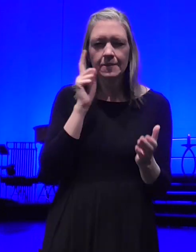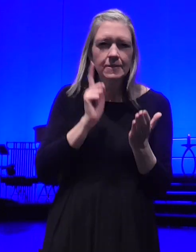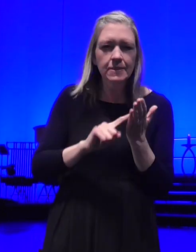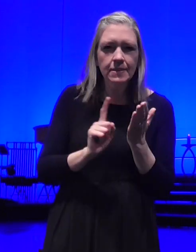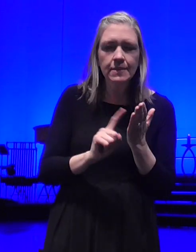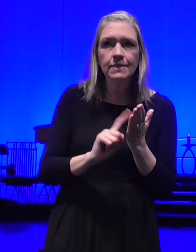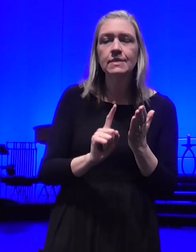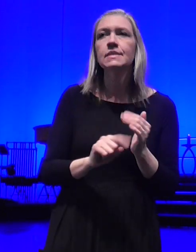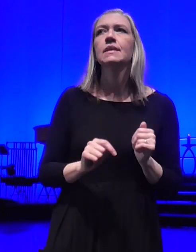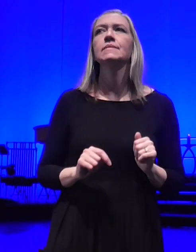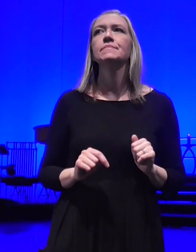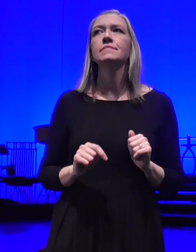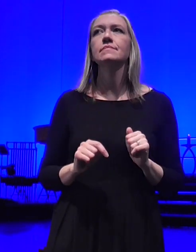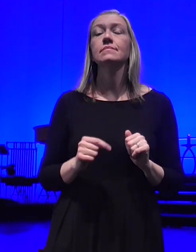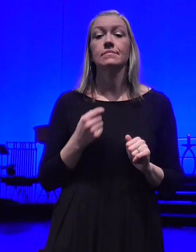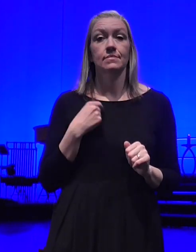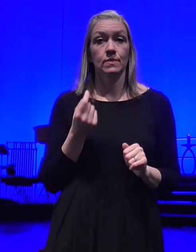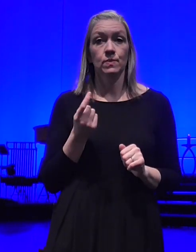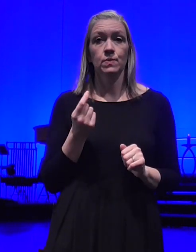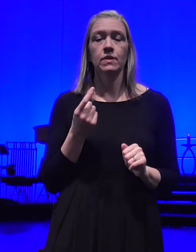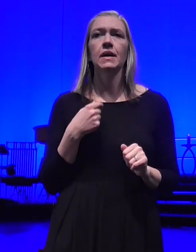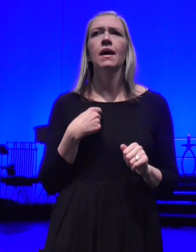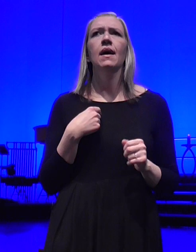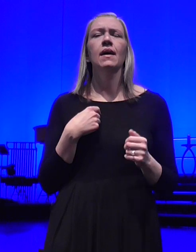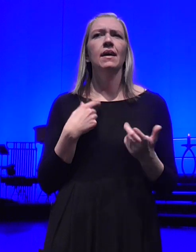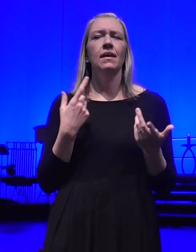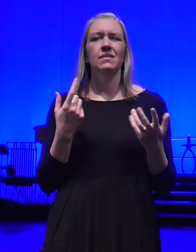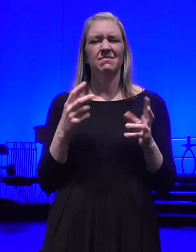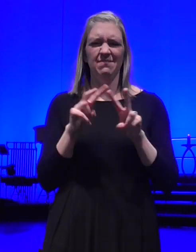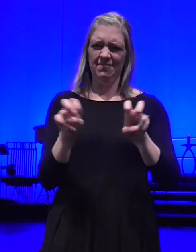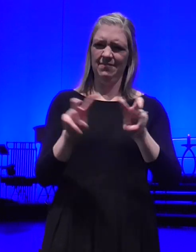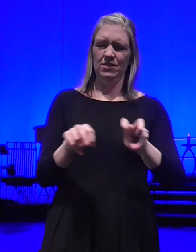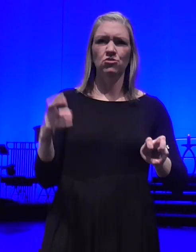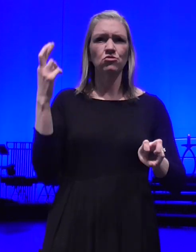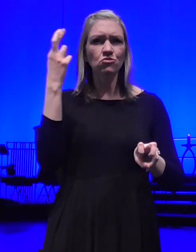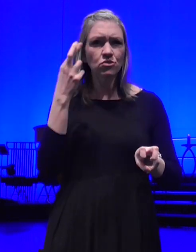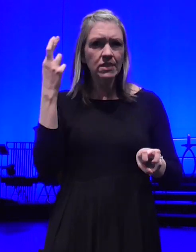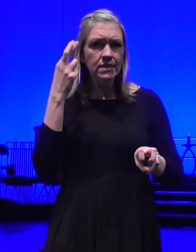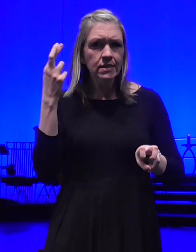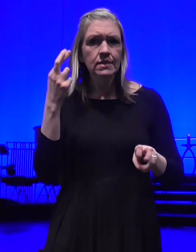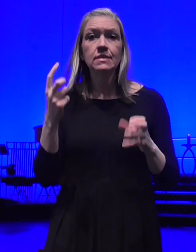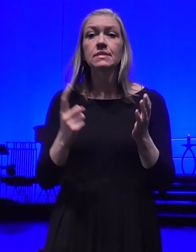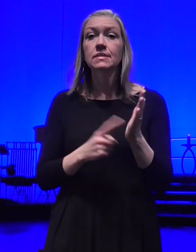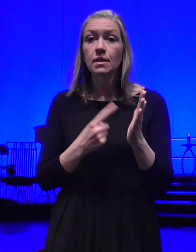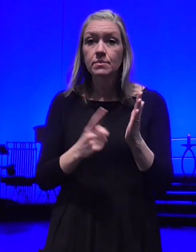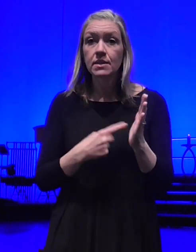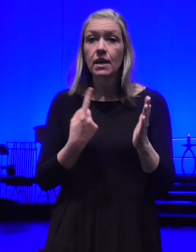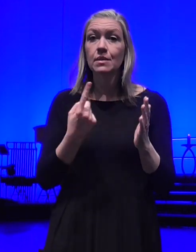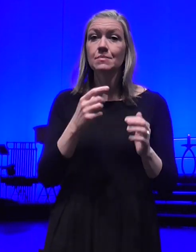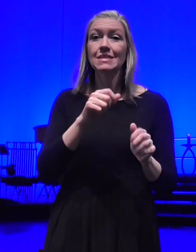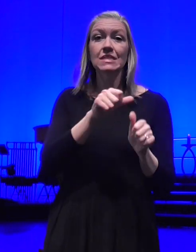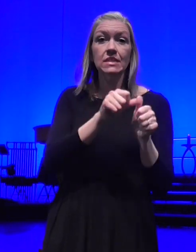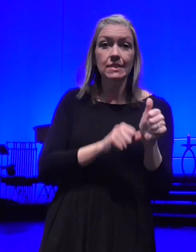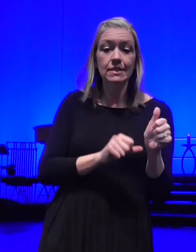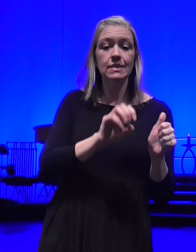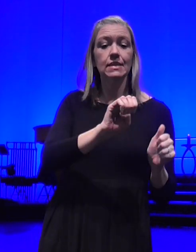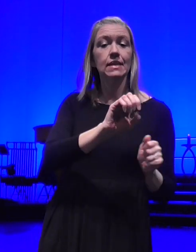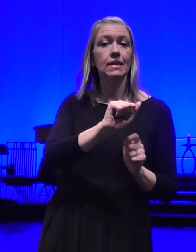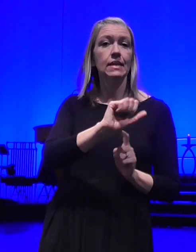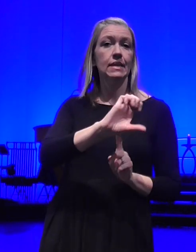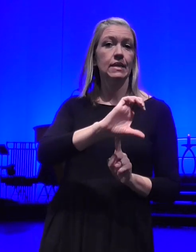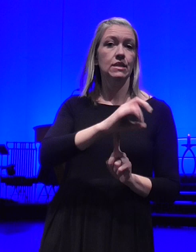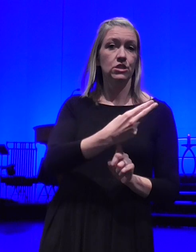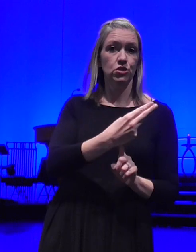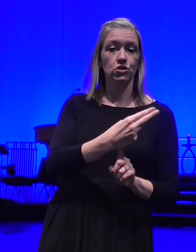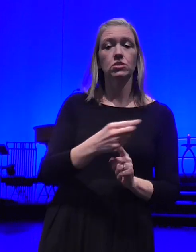I looked up if there was a reason why sometimes you saw it as each and sometimes you saw it